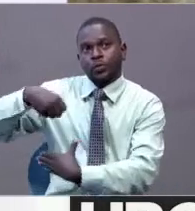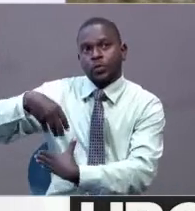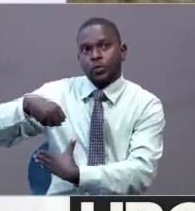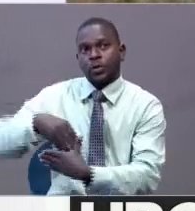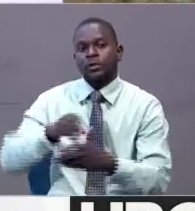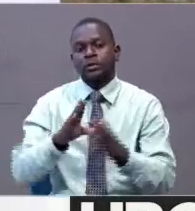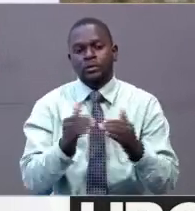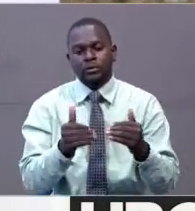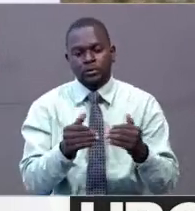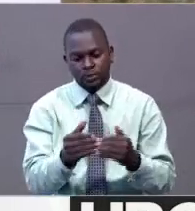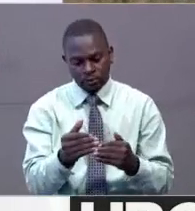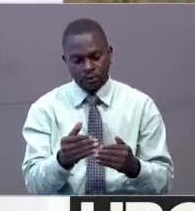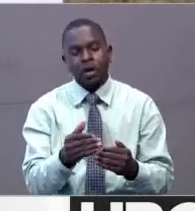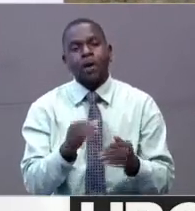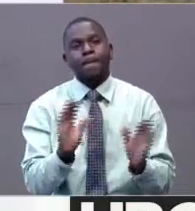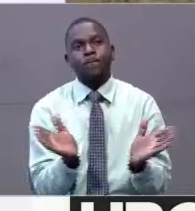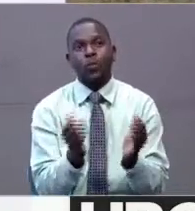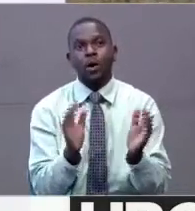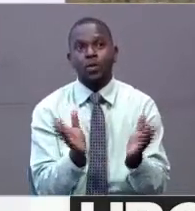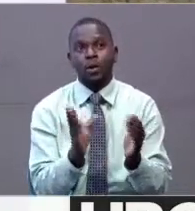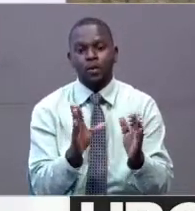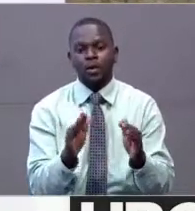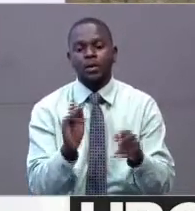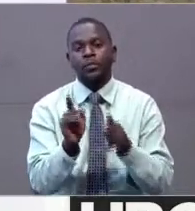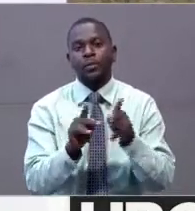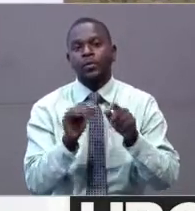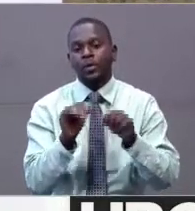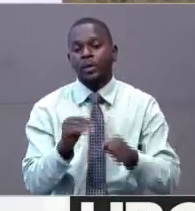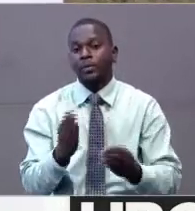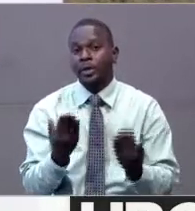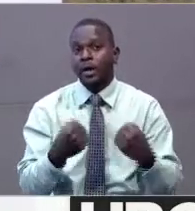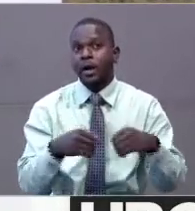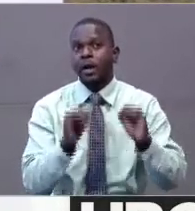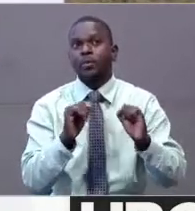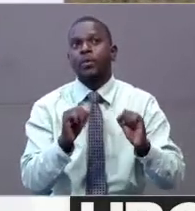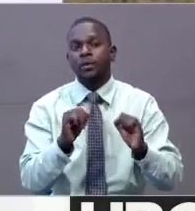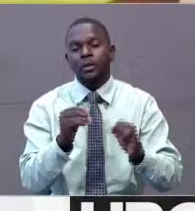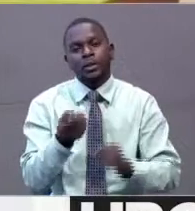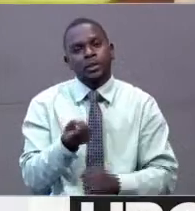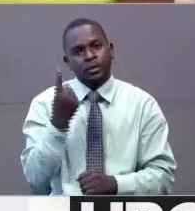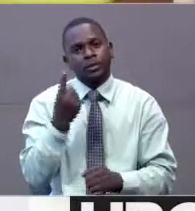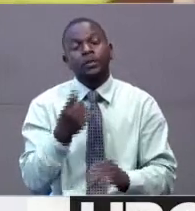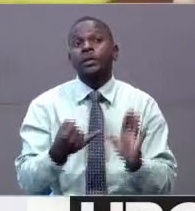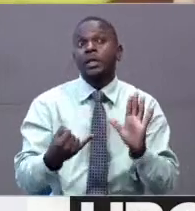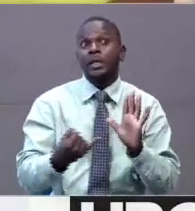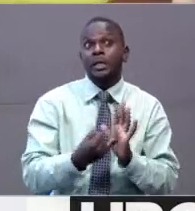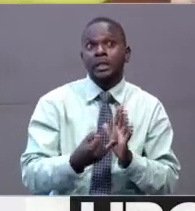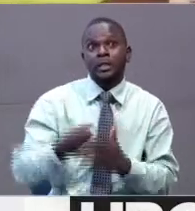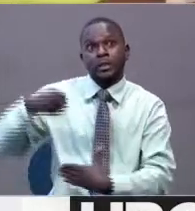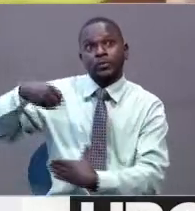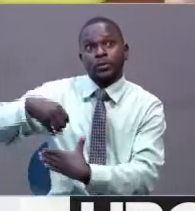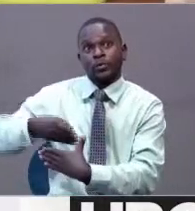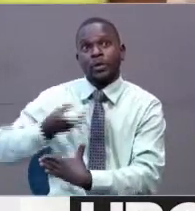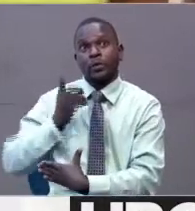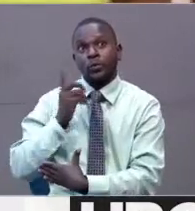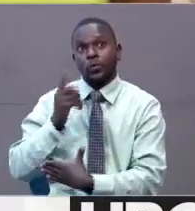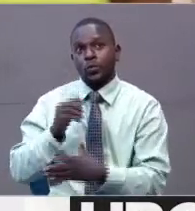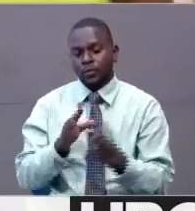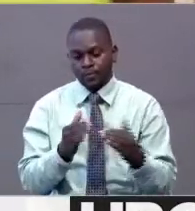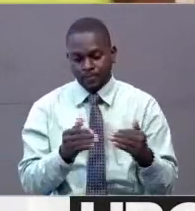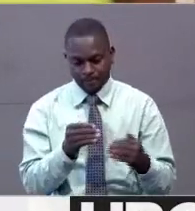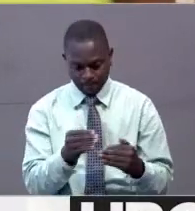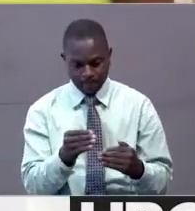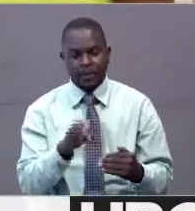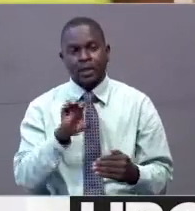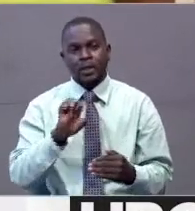also make mass mobilization so that people can be able to understand the effects of e-waste. The Chief Executive Officer